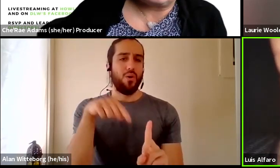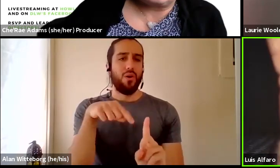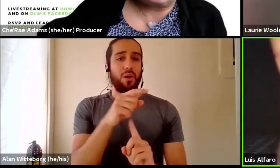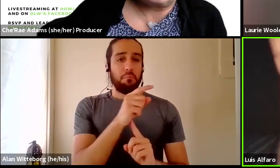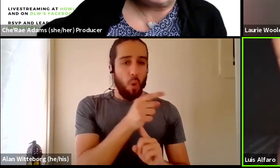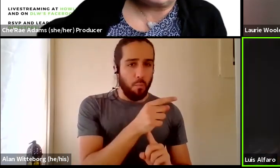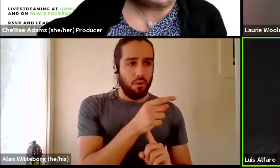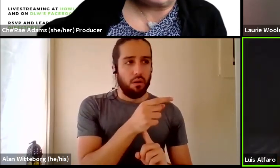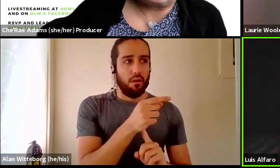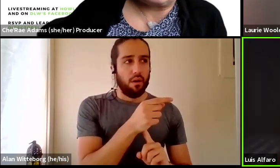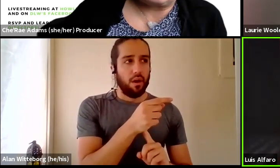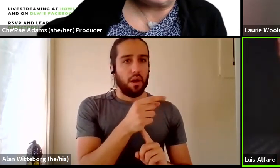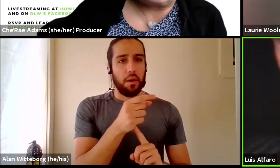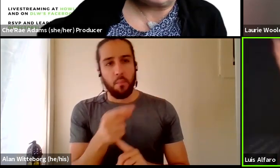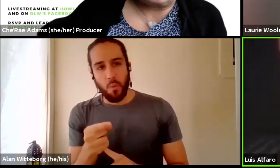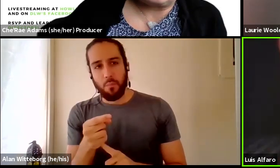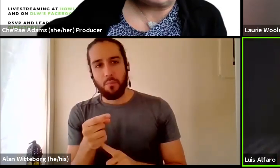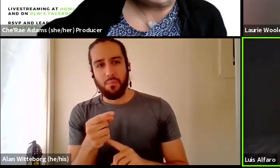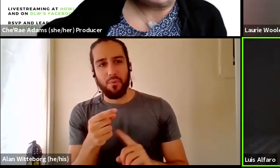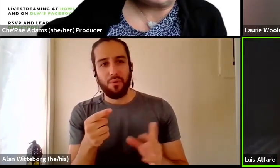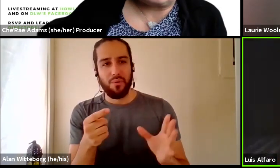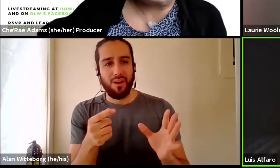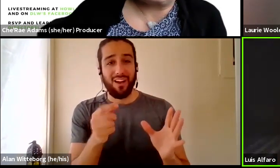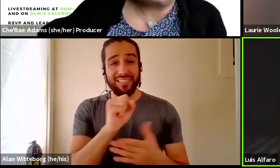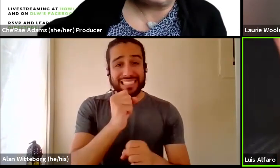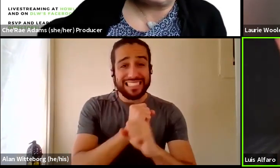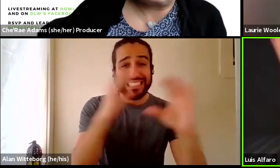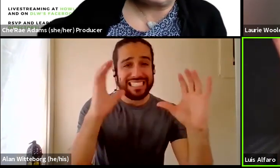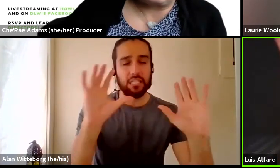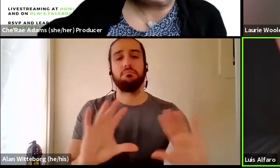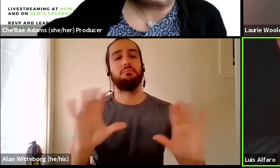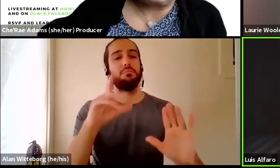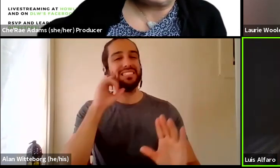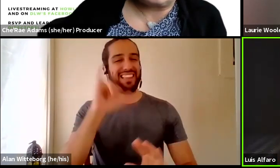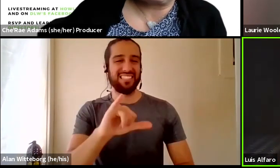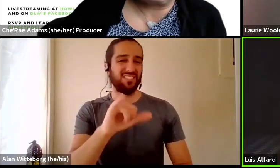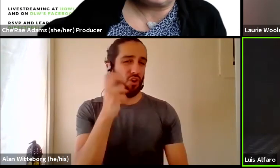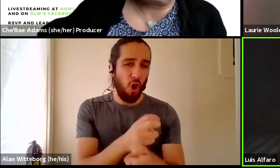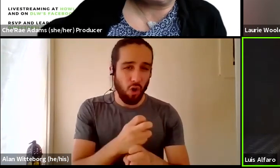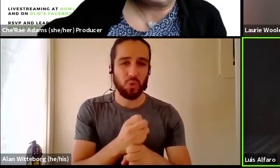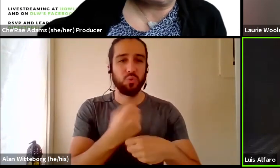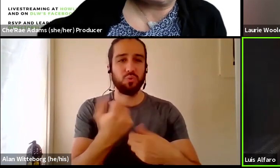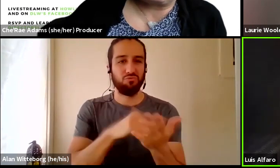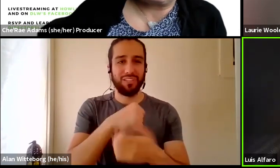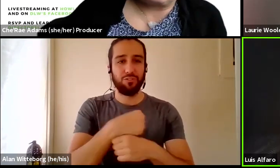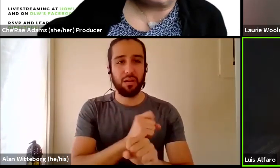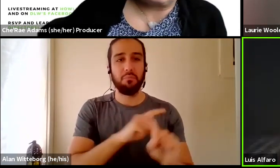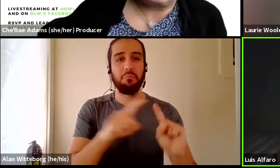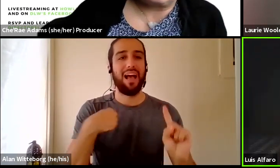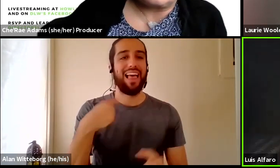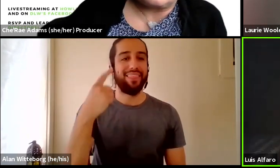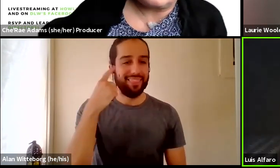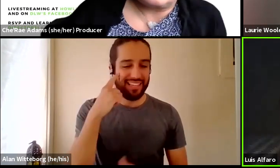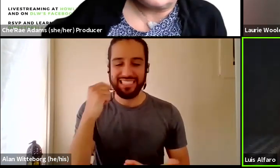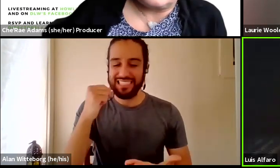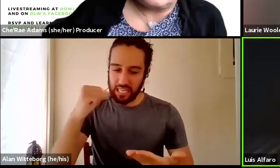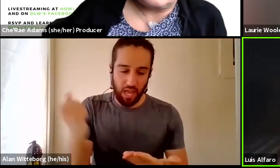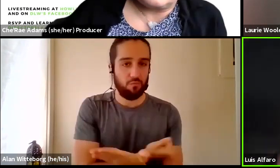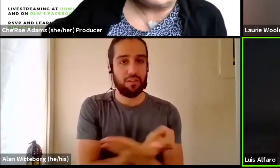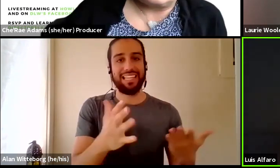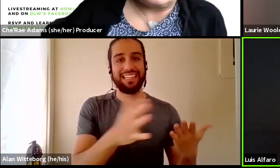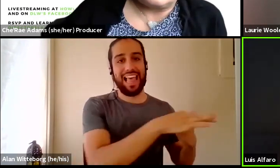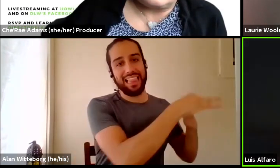to moment of, like, the scene, because that's really hard to recreate. But I think it is about everything that leads up